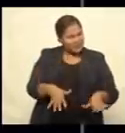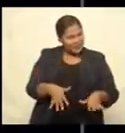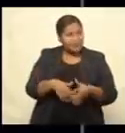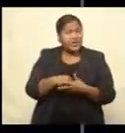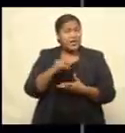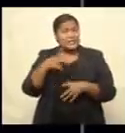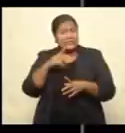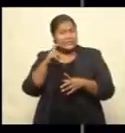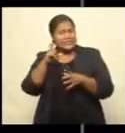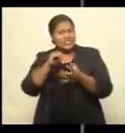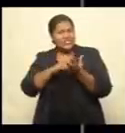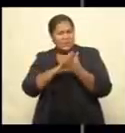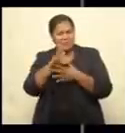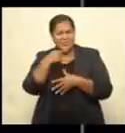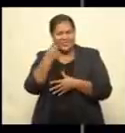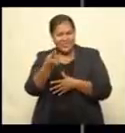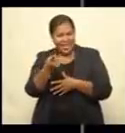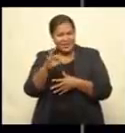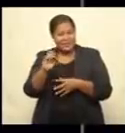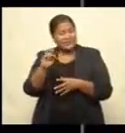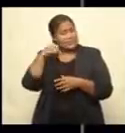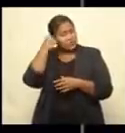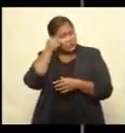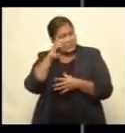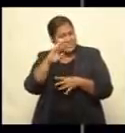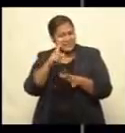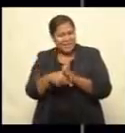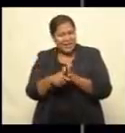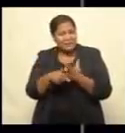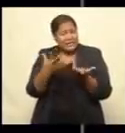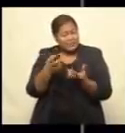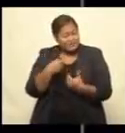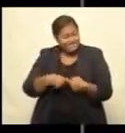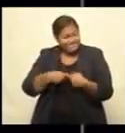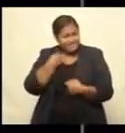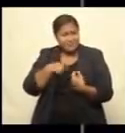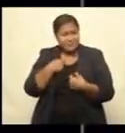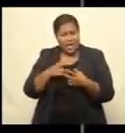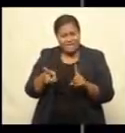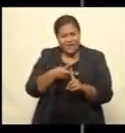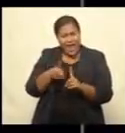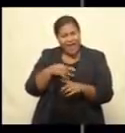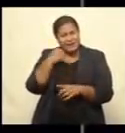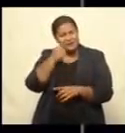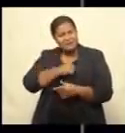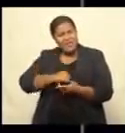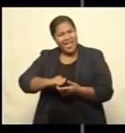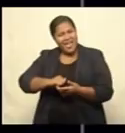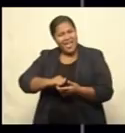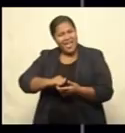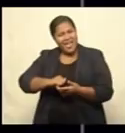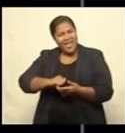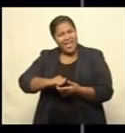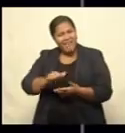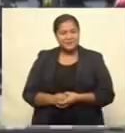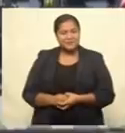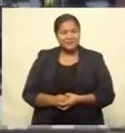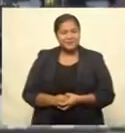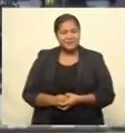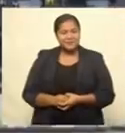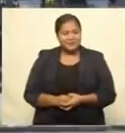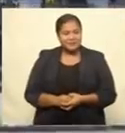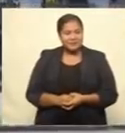Ali says trauma at times is also associated with aggression and violent behavior. Kritika Kumar reports.